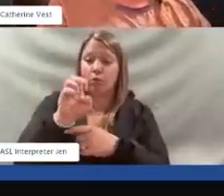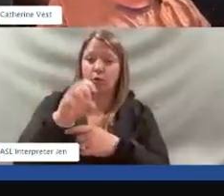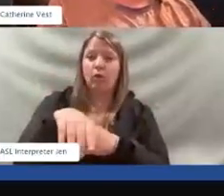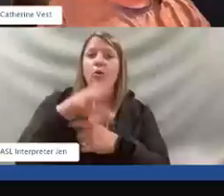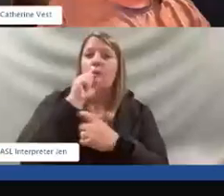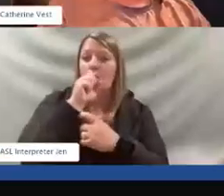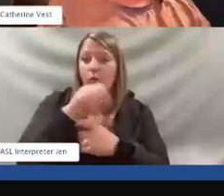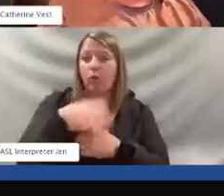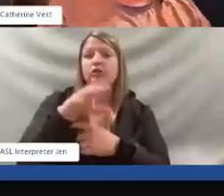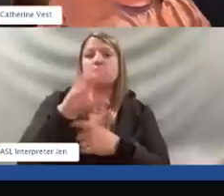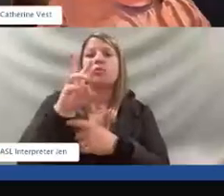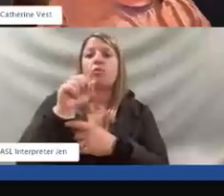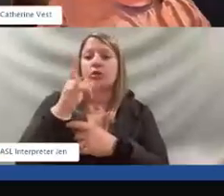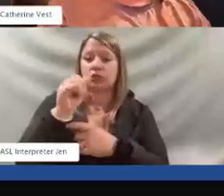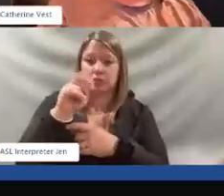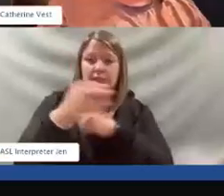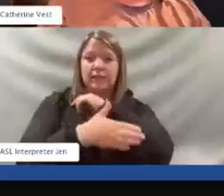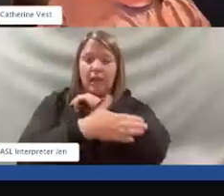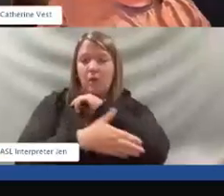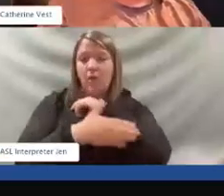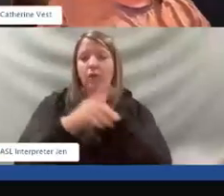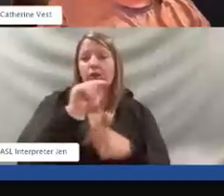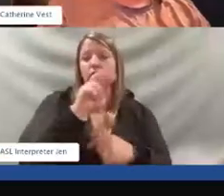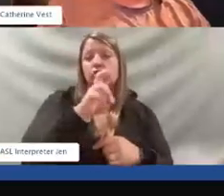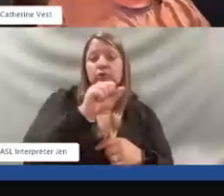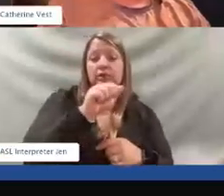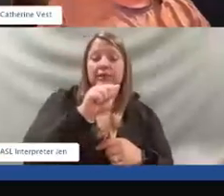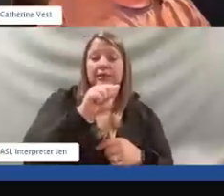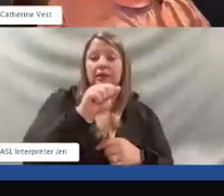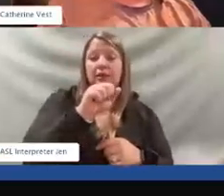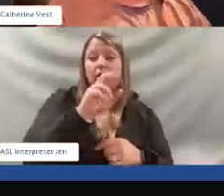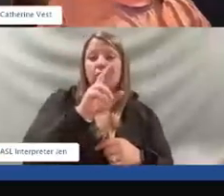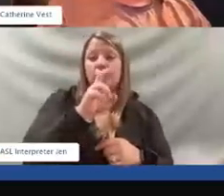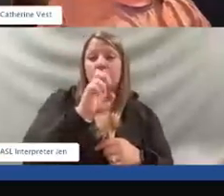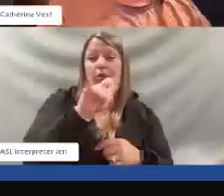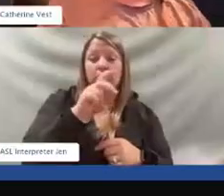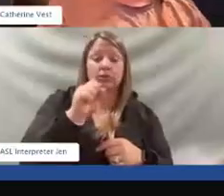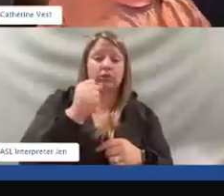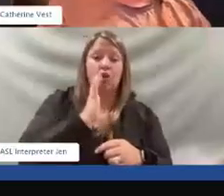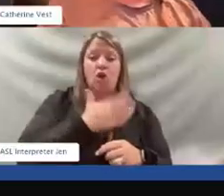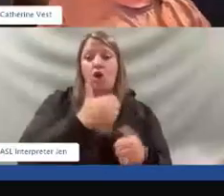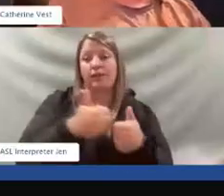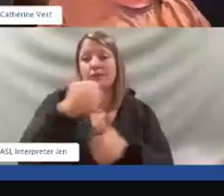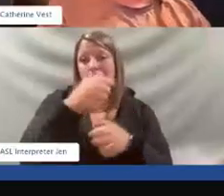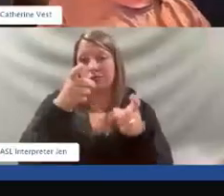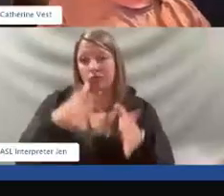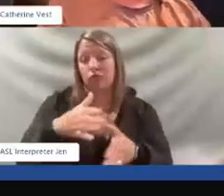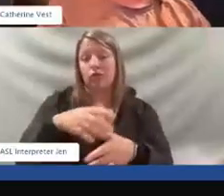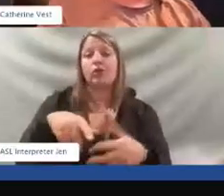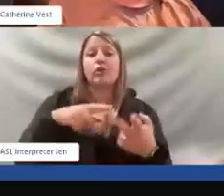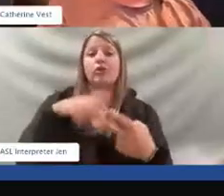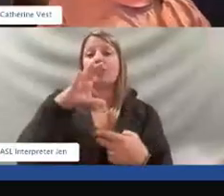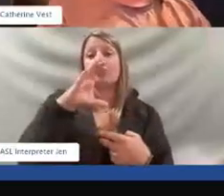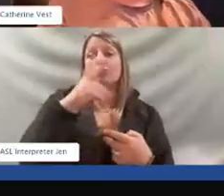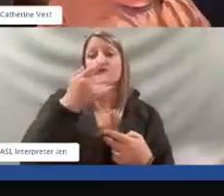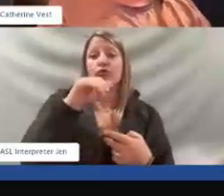and Washington counties. Teresa Reynolds is our executive director. Chris Spinks is our public health